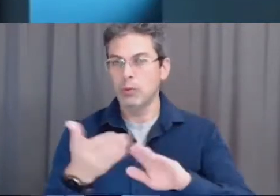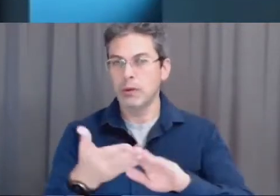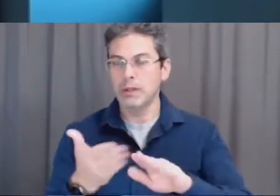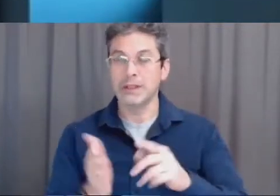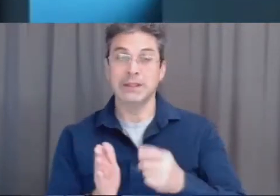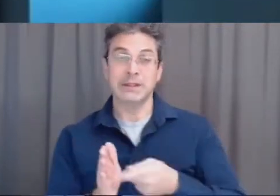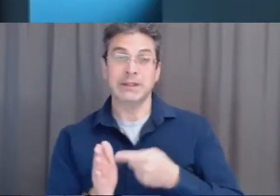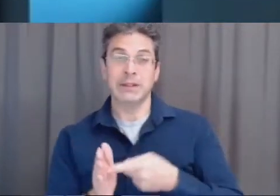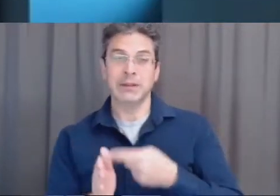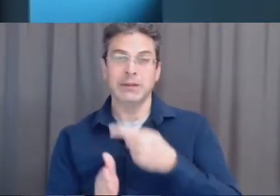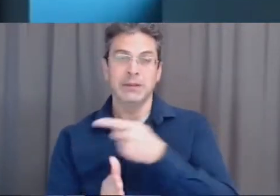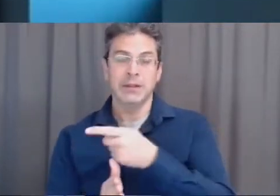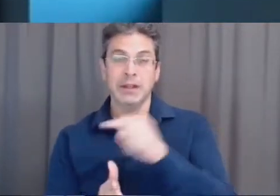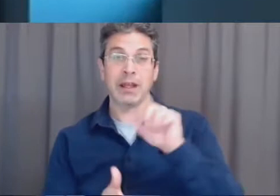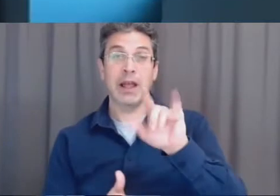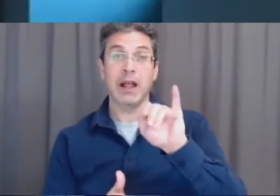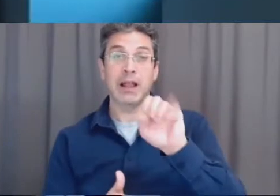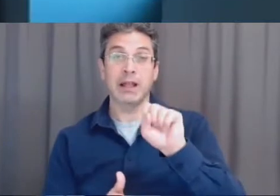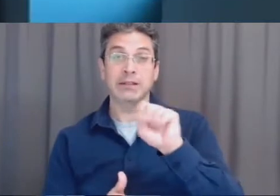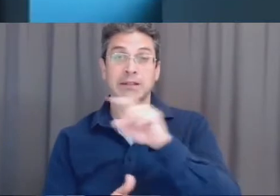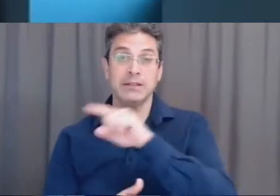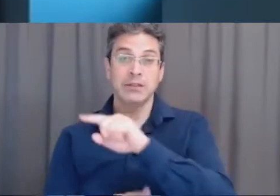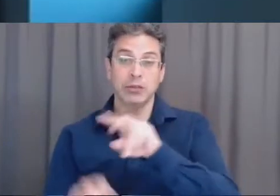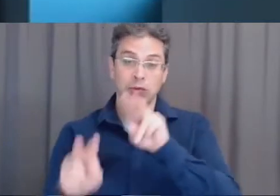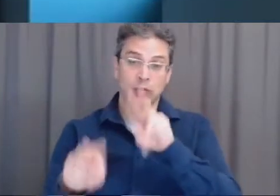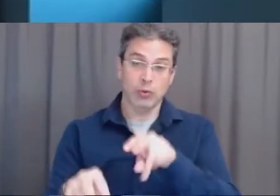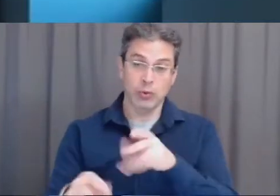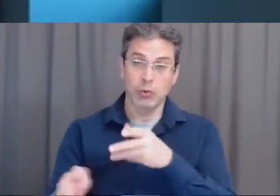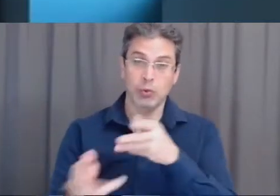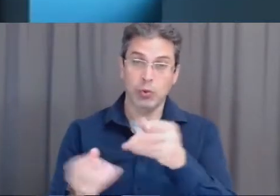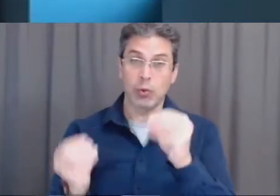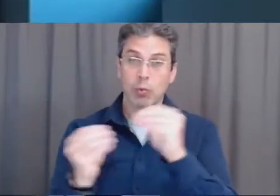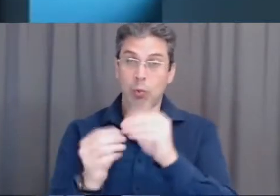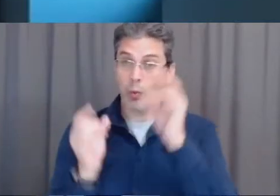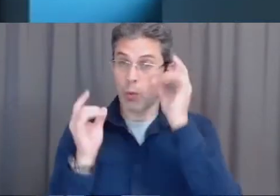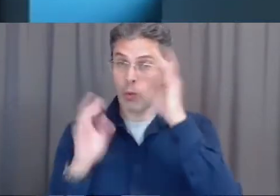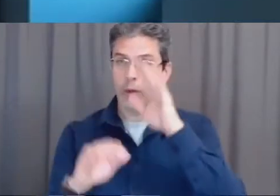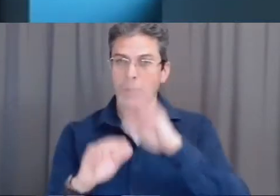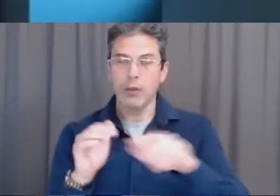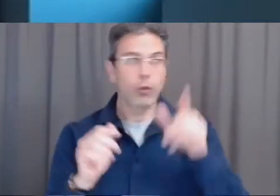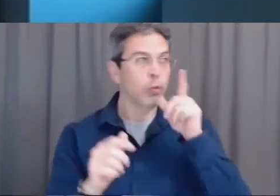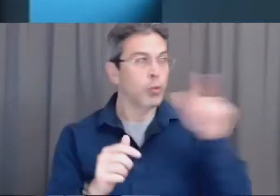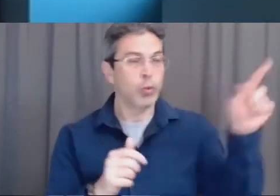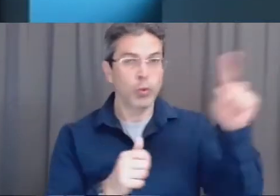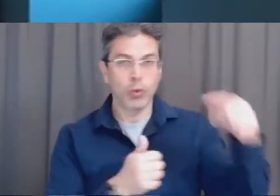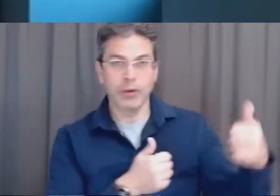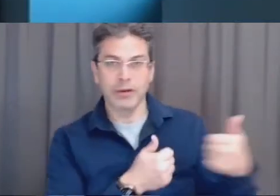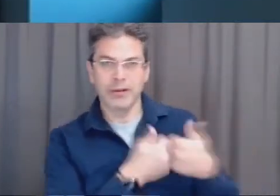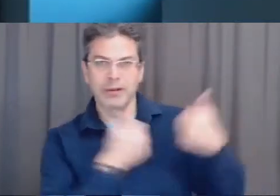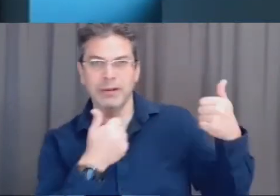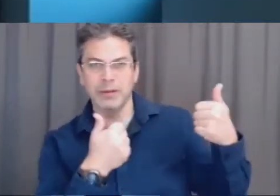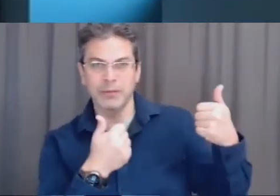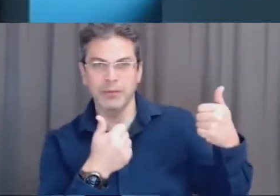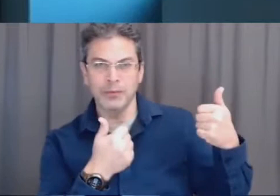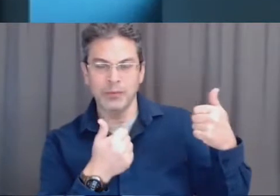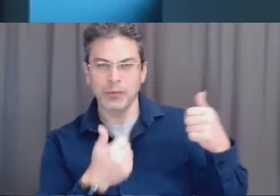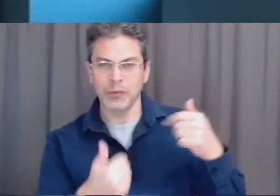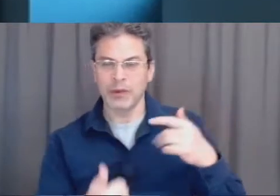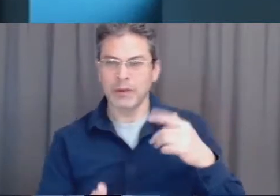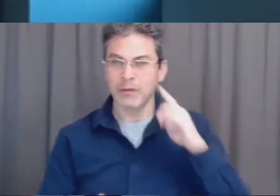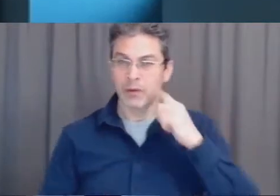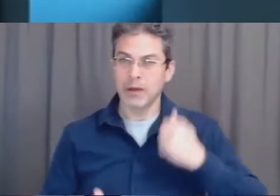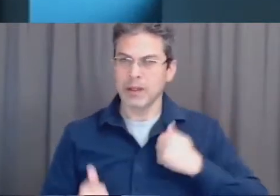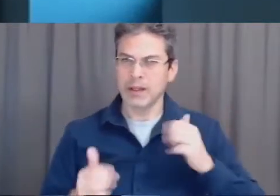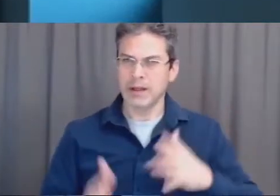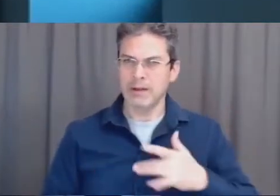allies worse than his adversaries. And it has been a rude shock for Canadians to suddenly feel so